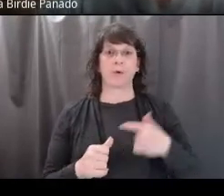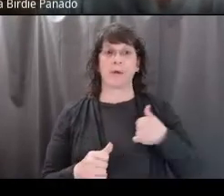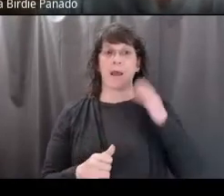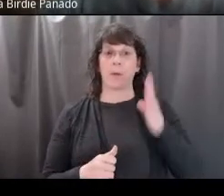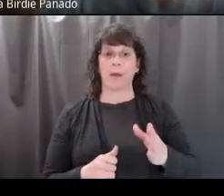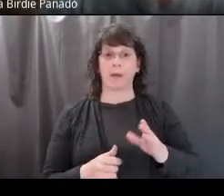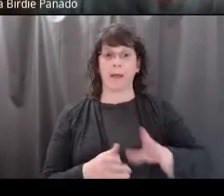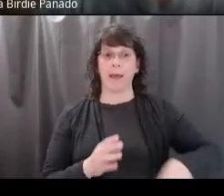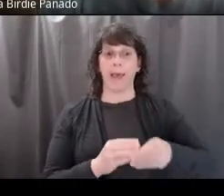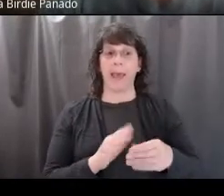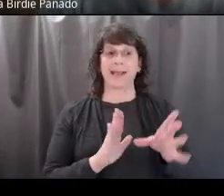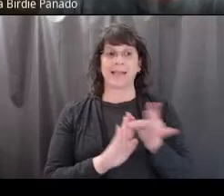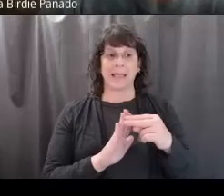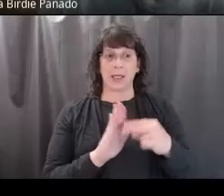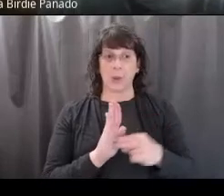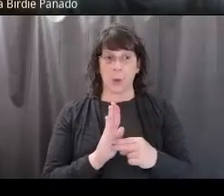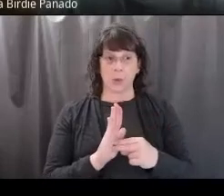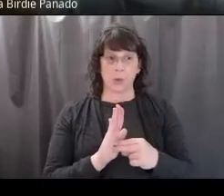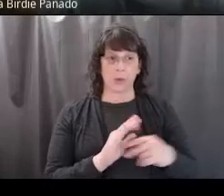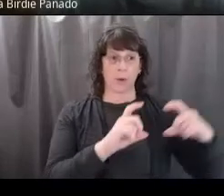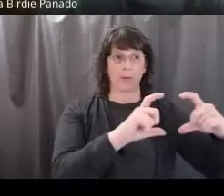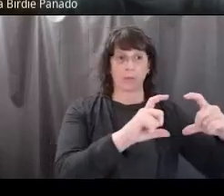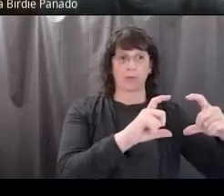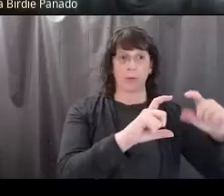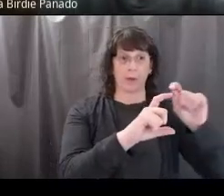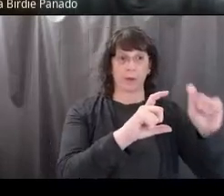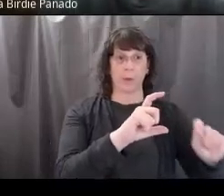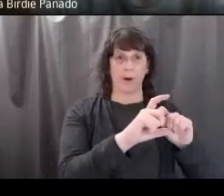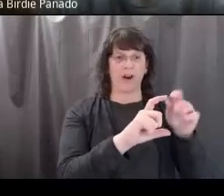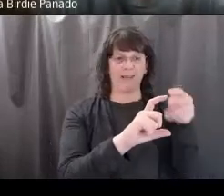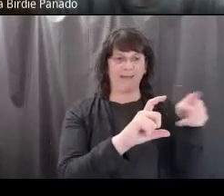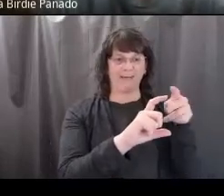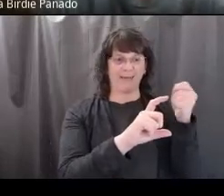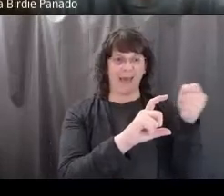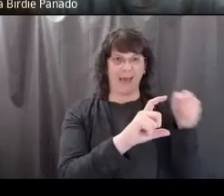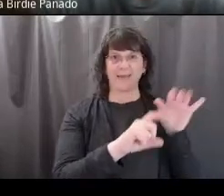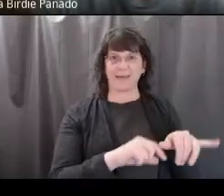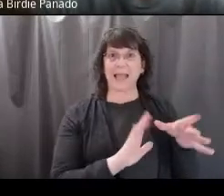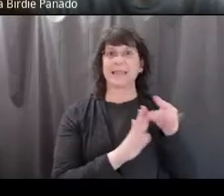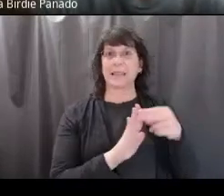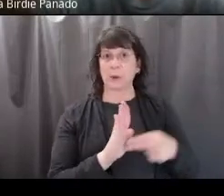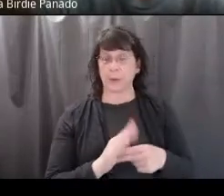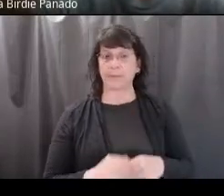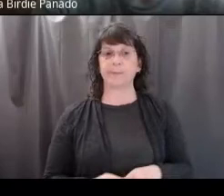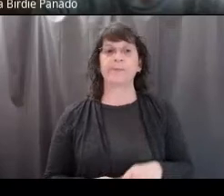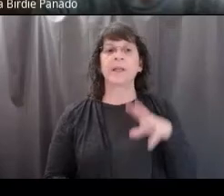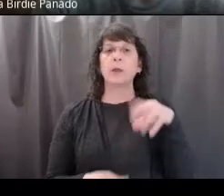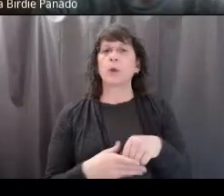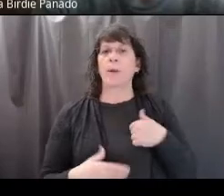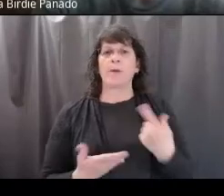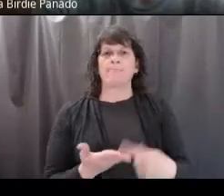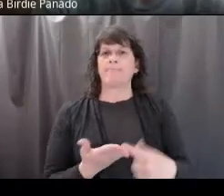going to add a sticky note. And I am going to include what I was talking about with